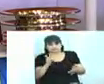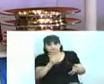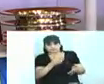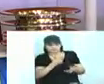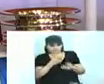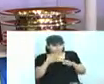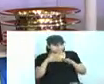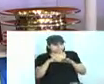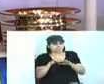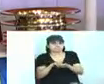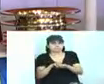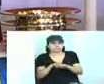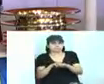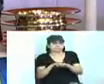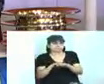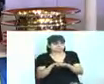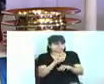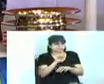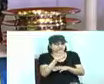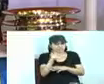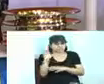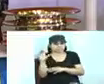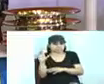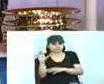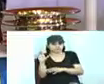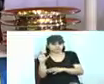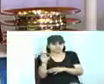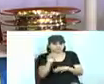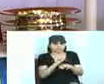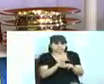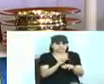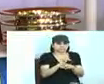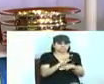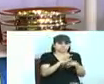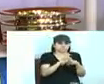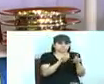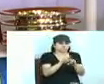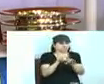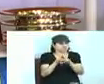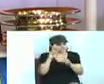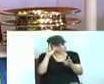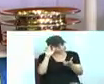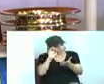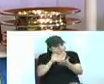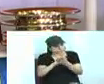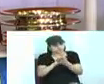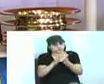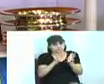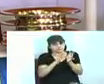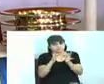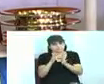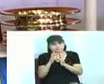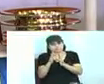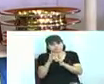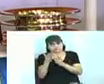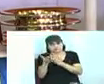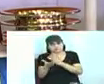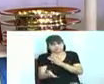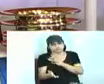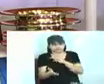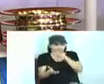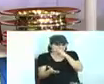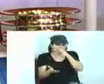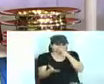collective history, the Metropolitan Community Churches. Yes. It is a night when we also believe that Jesus was present. Yes.